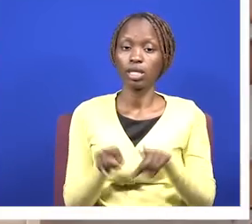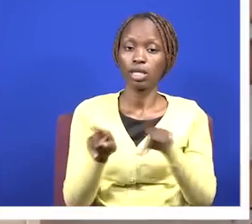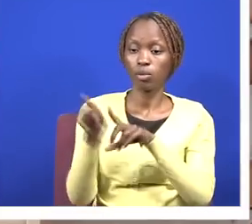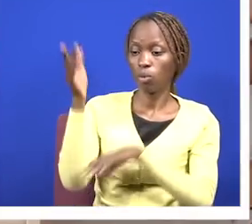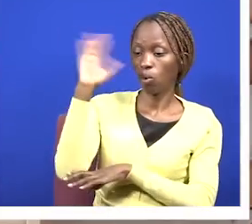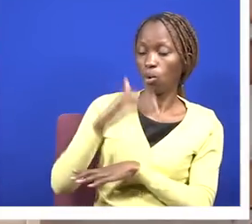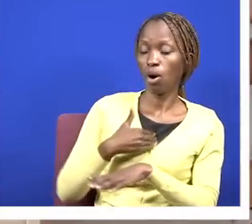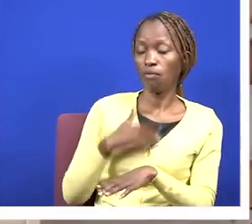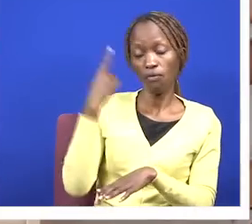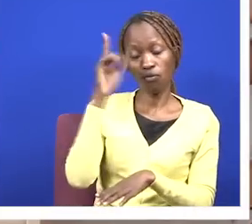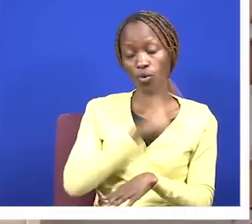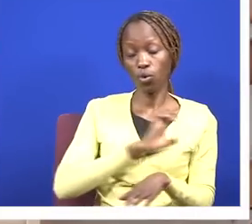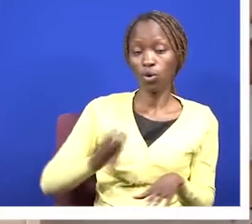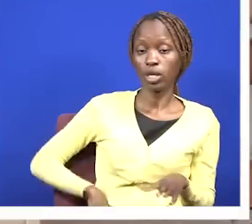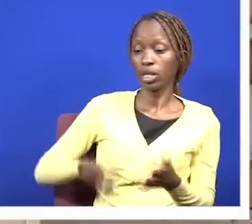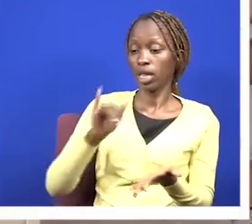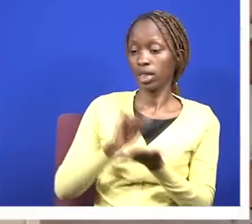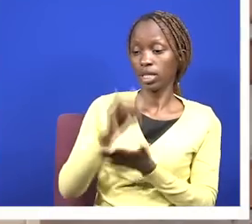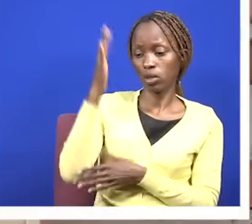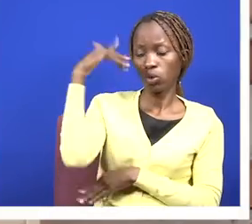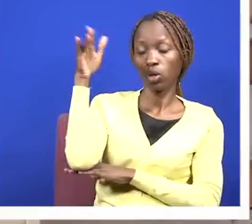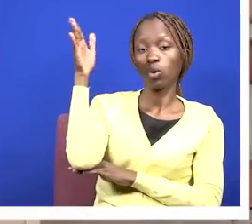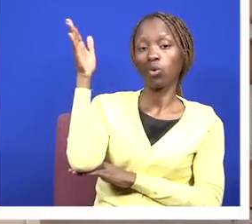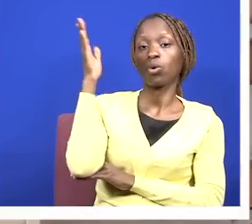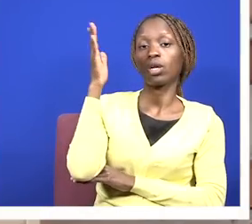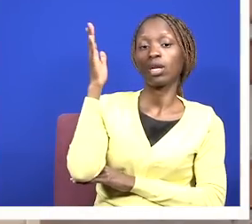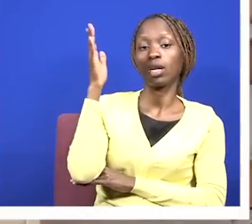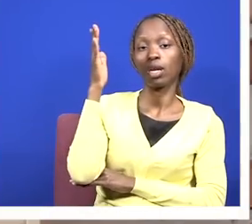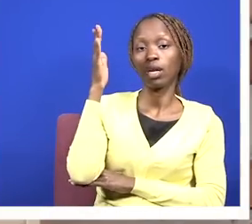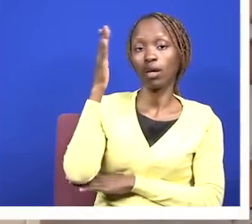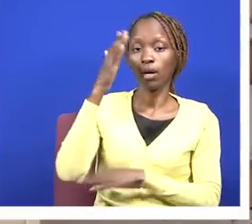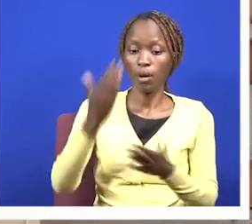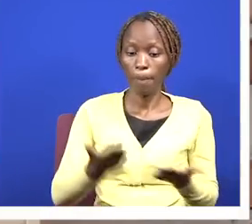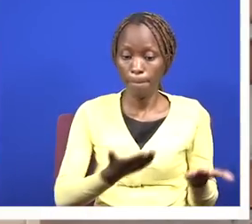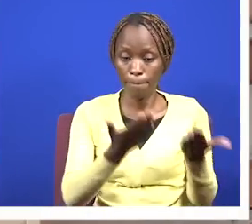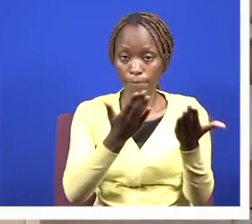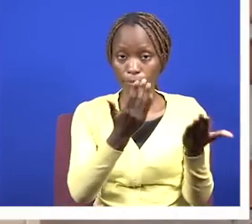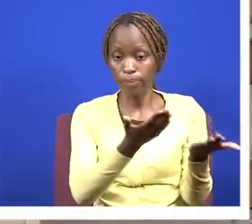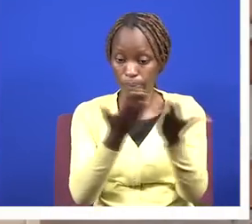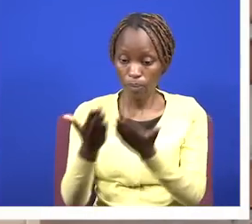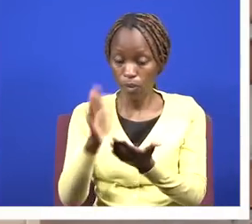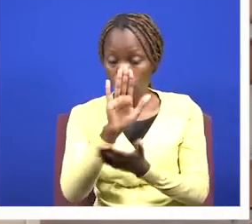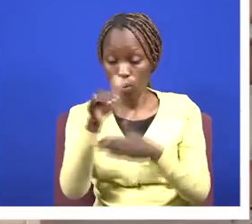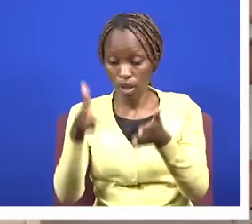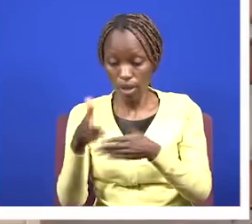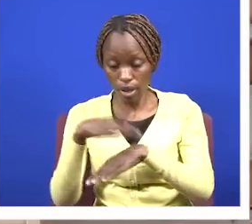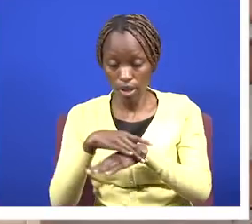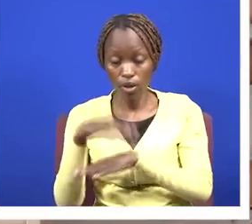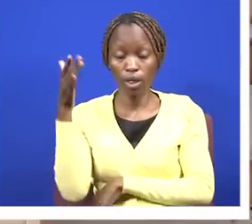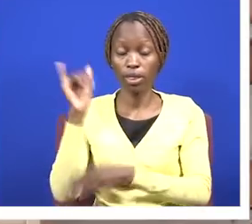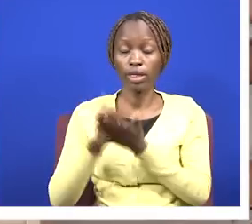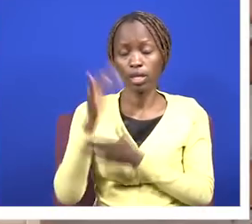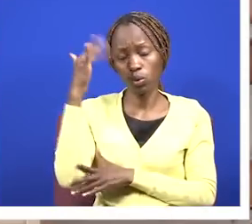Esther. And that is why God put you in this earth. That is why